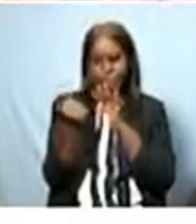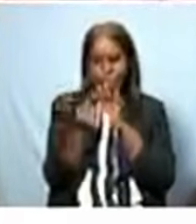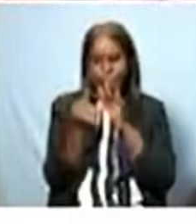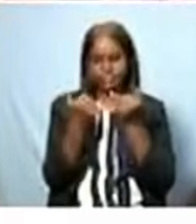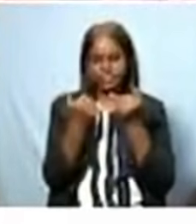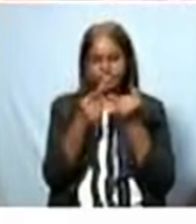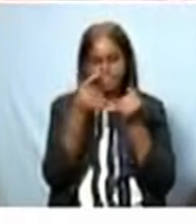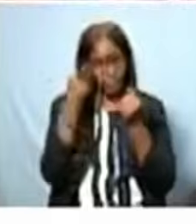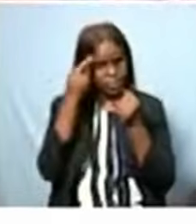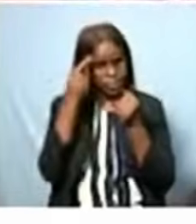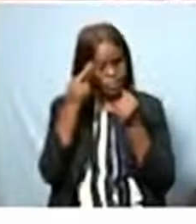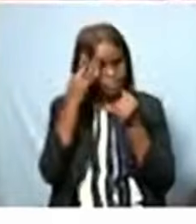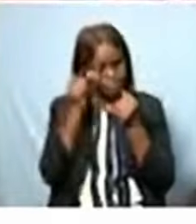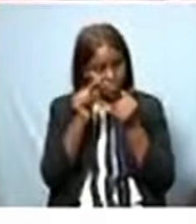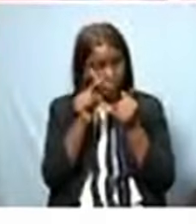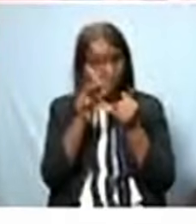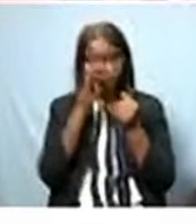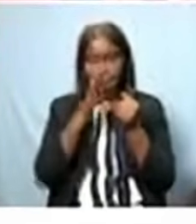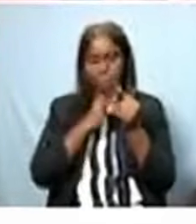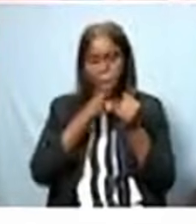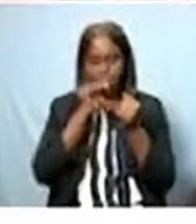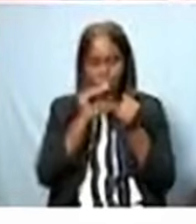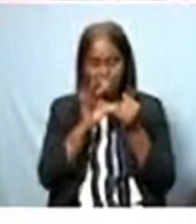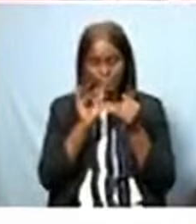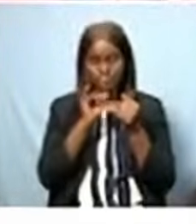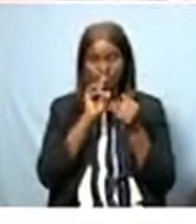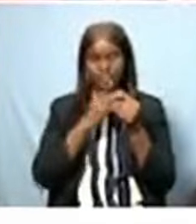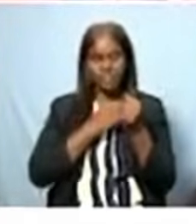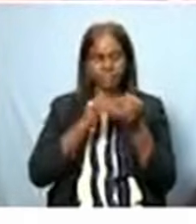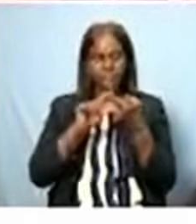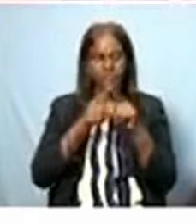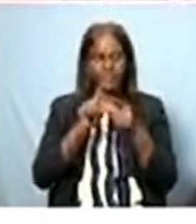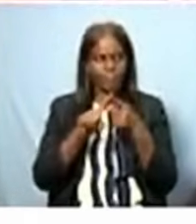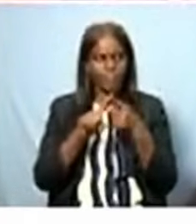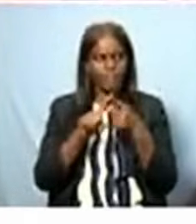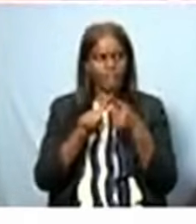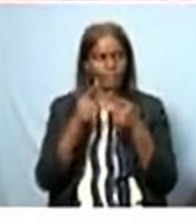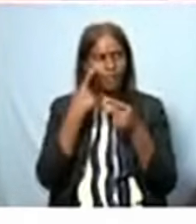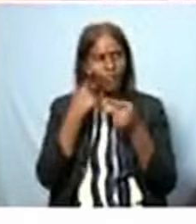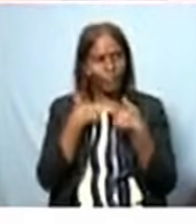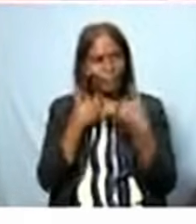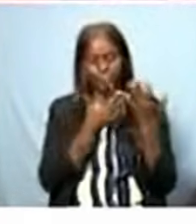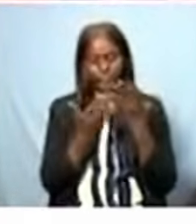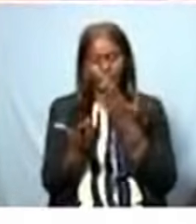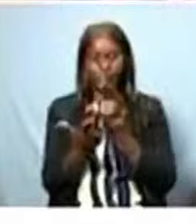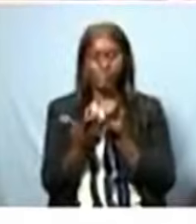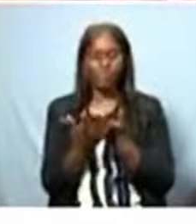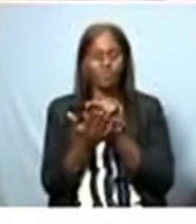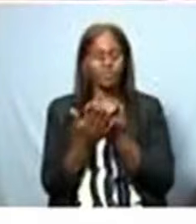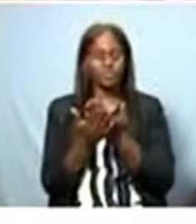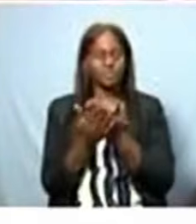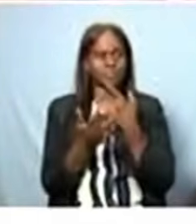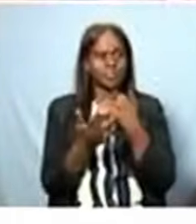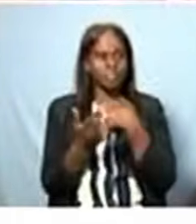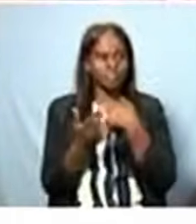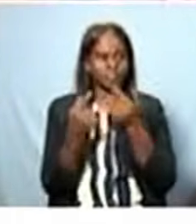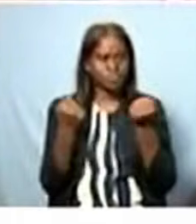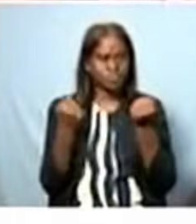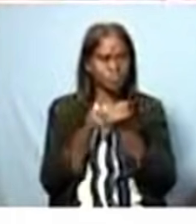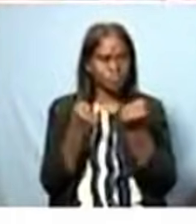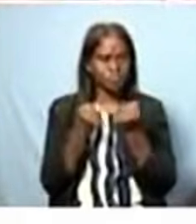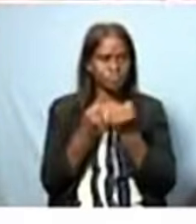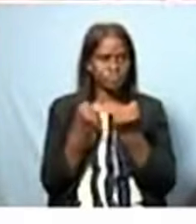And it is for this reason, Madam Speaker, that my fellow colleagues, the one that has brought the motion, the one that has